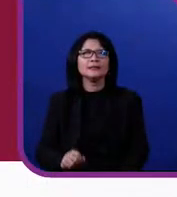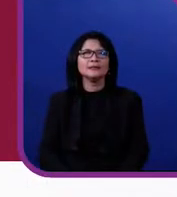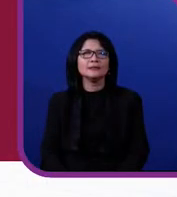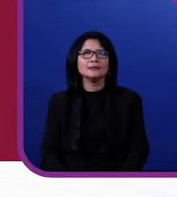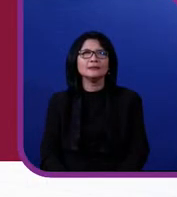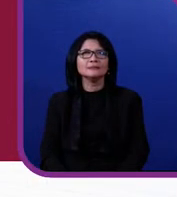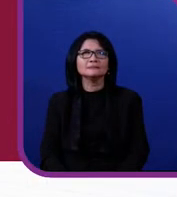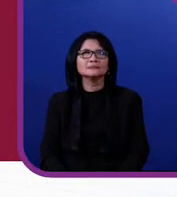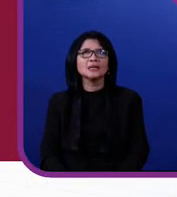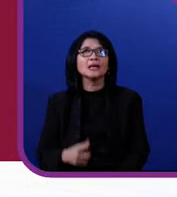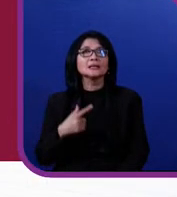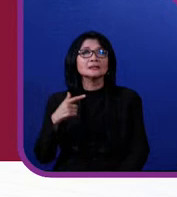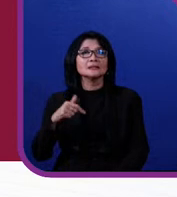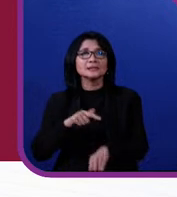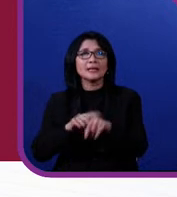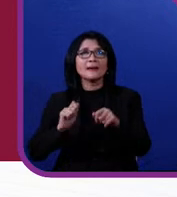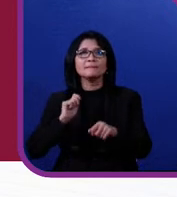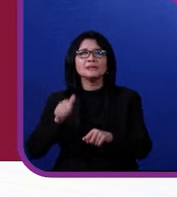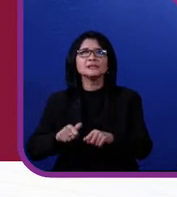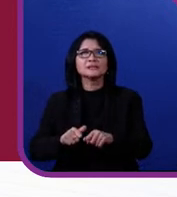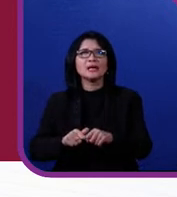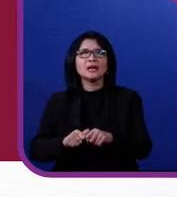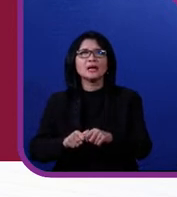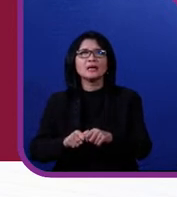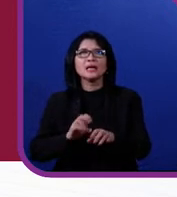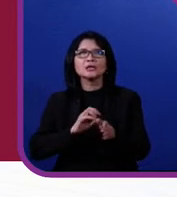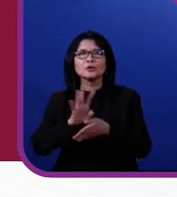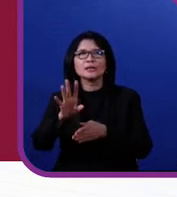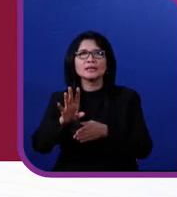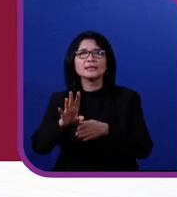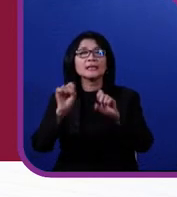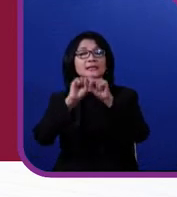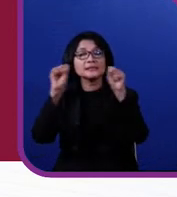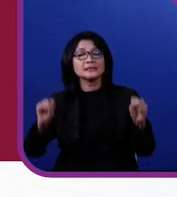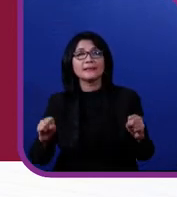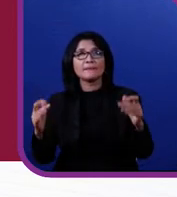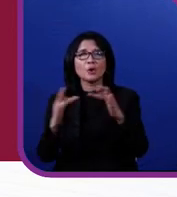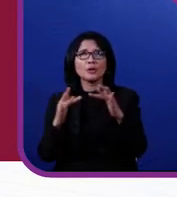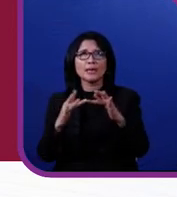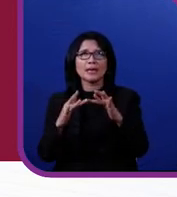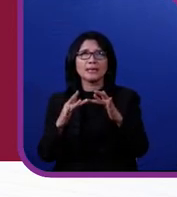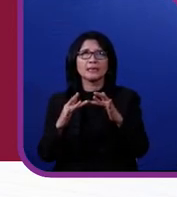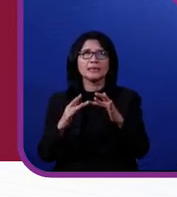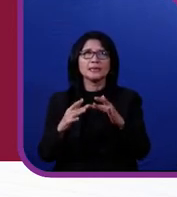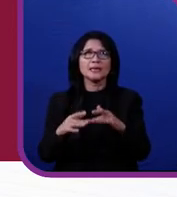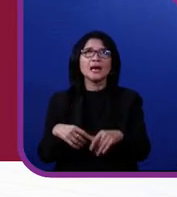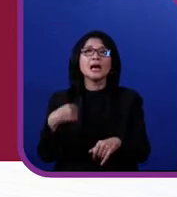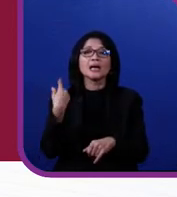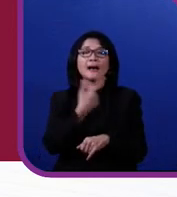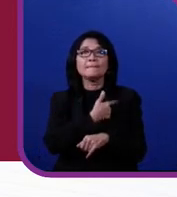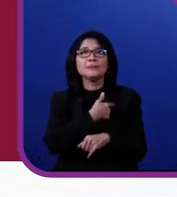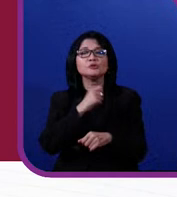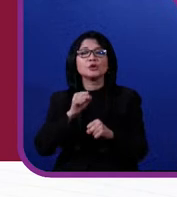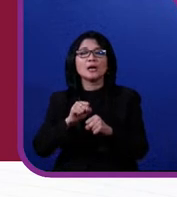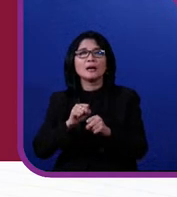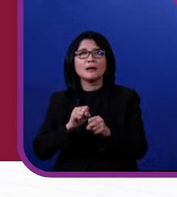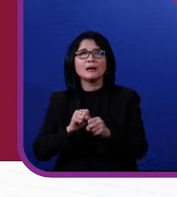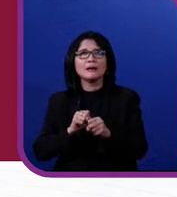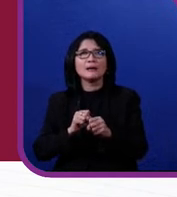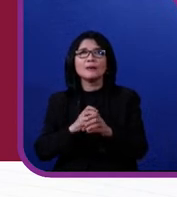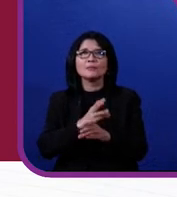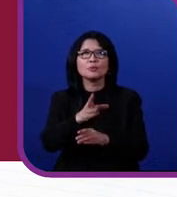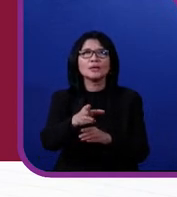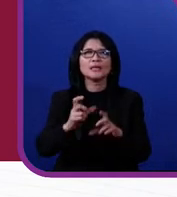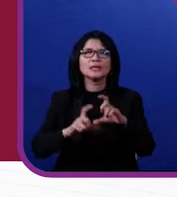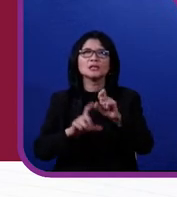online system and not only retail but also by suena Green format Sims 2016